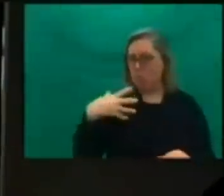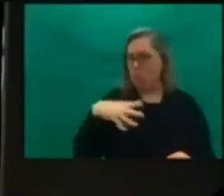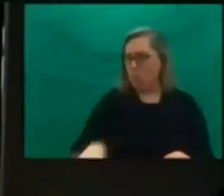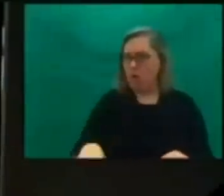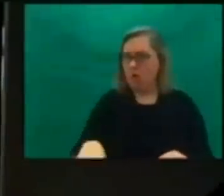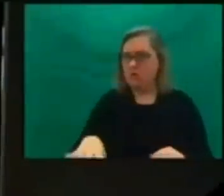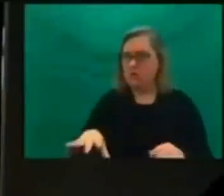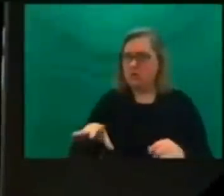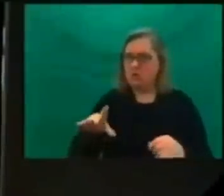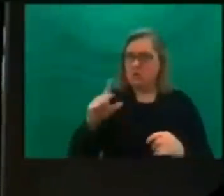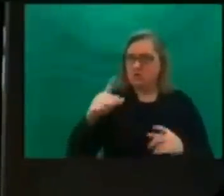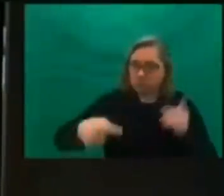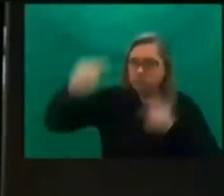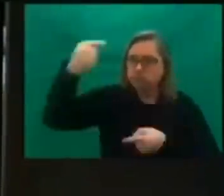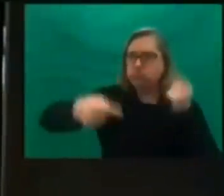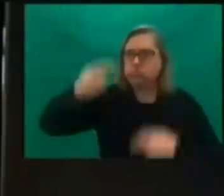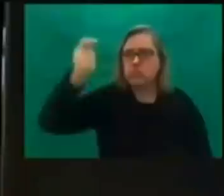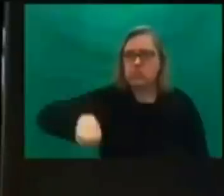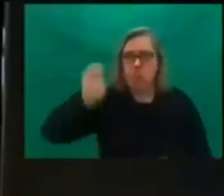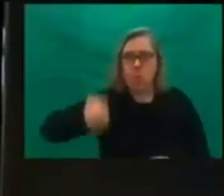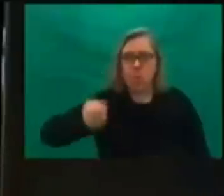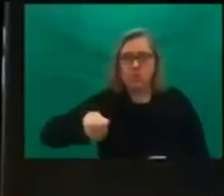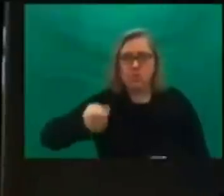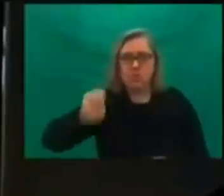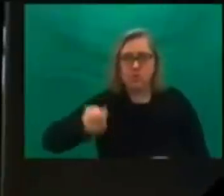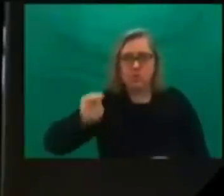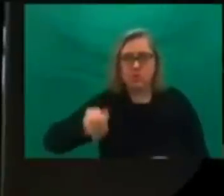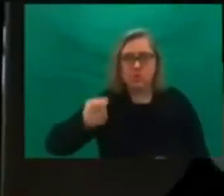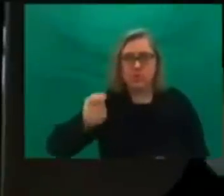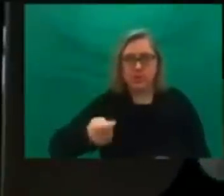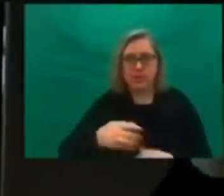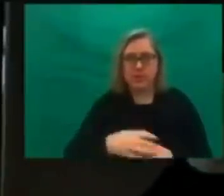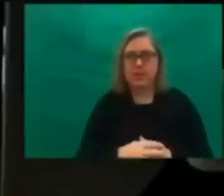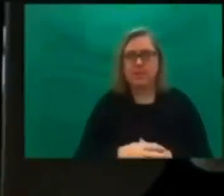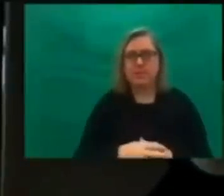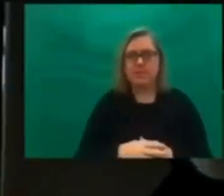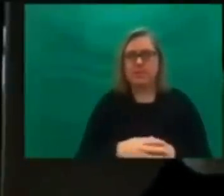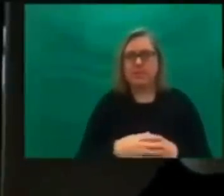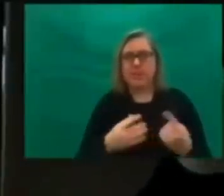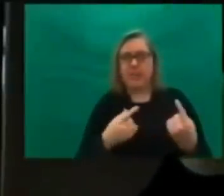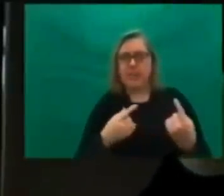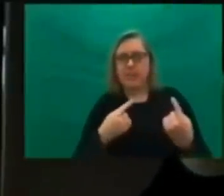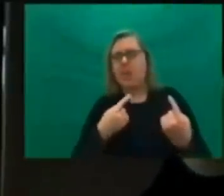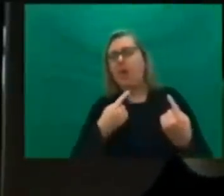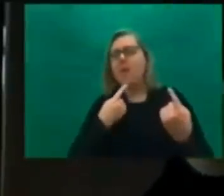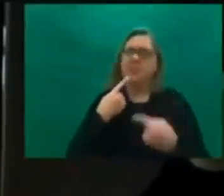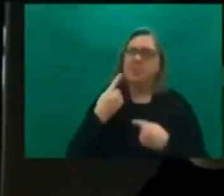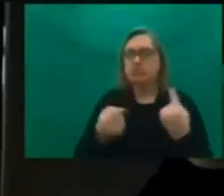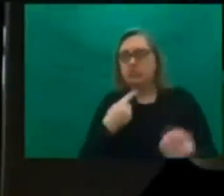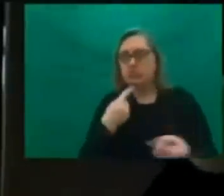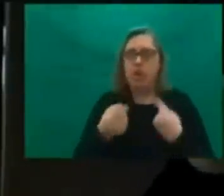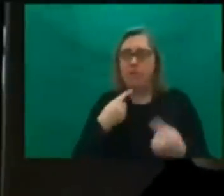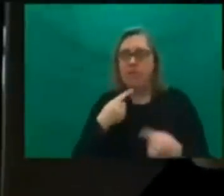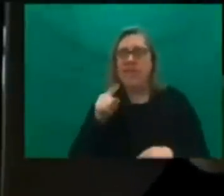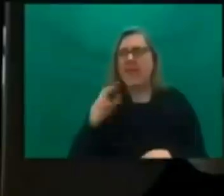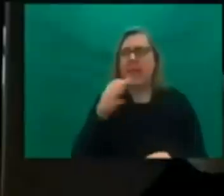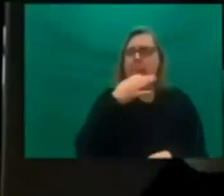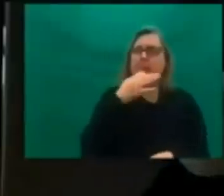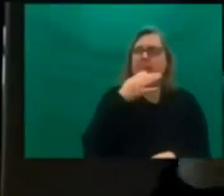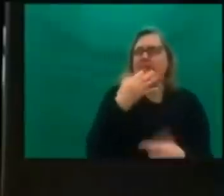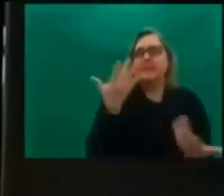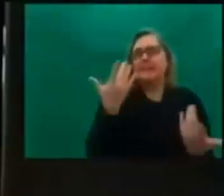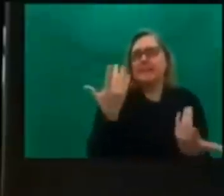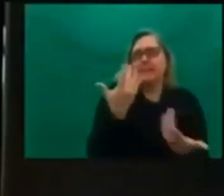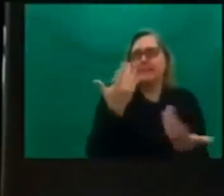go and argue the toss in court, as I would describe it perhaps in a too familiar